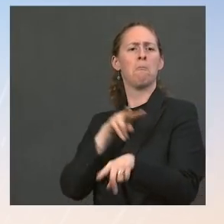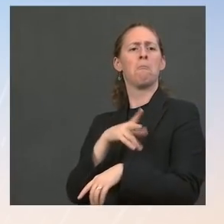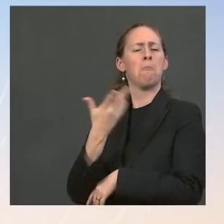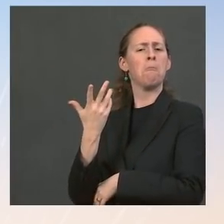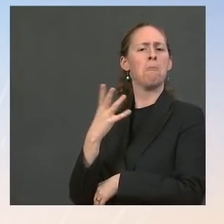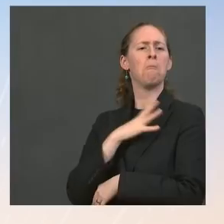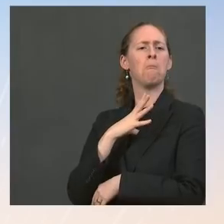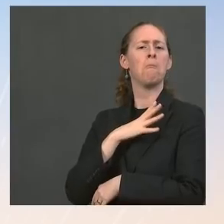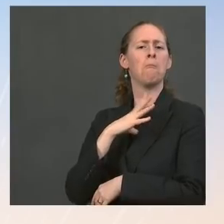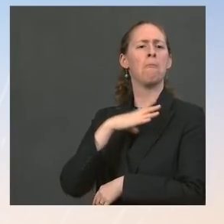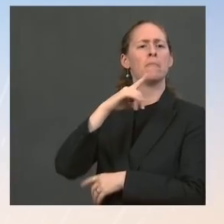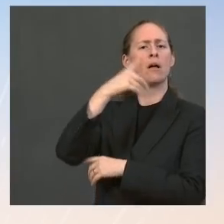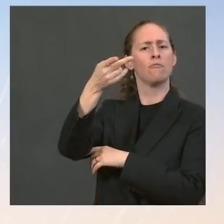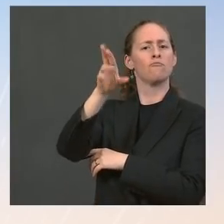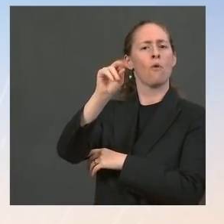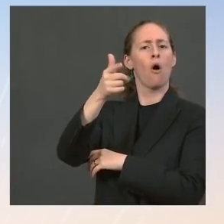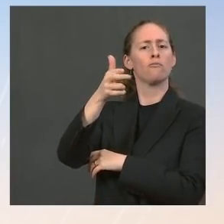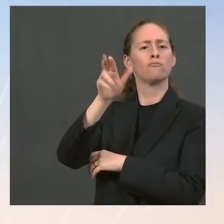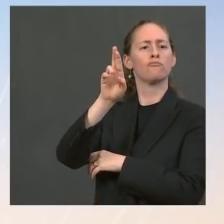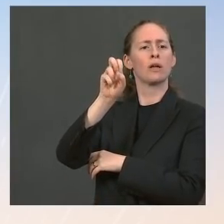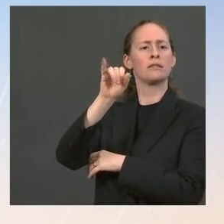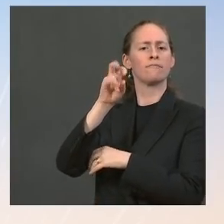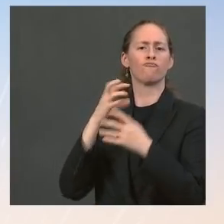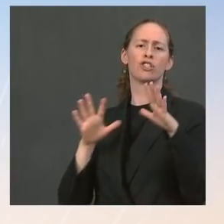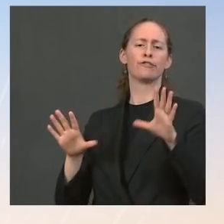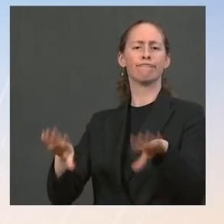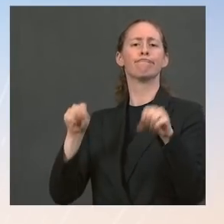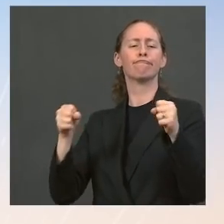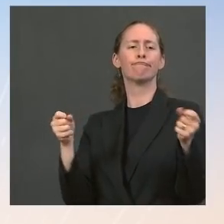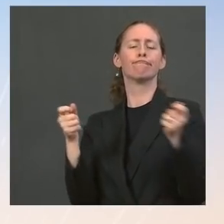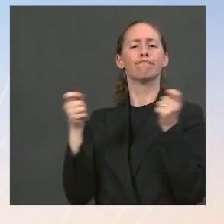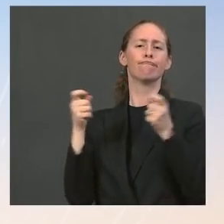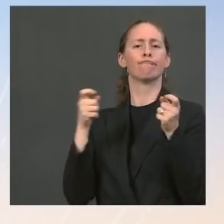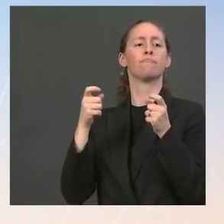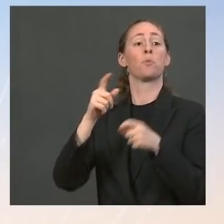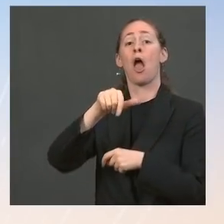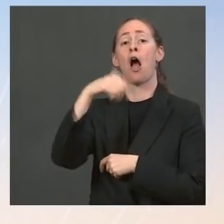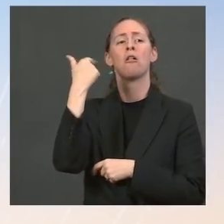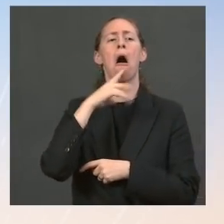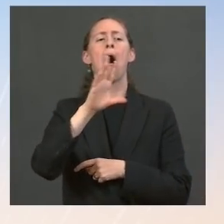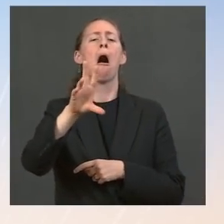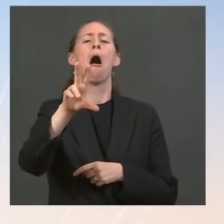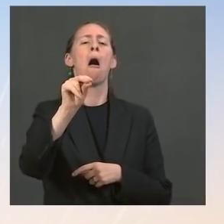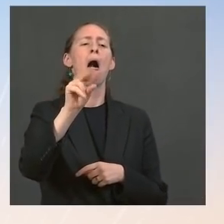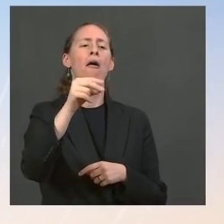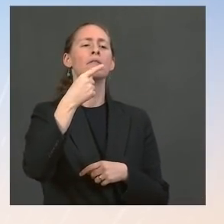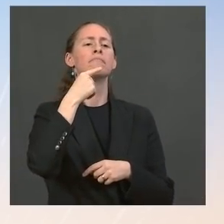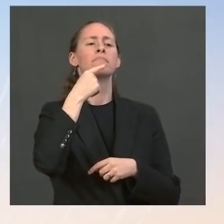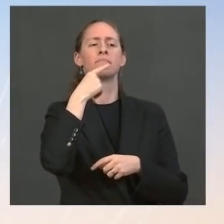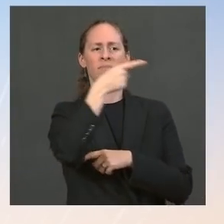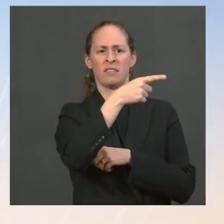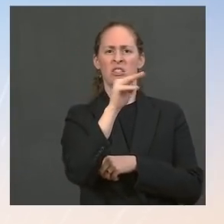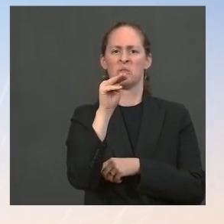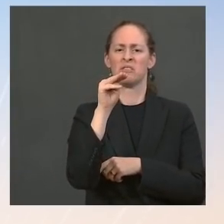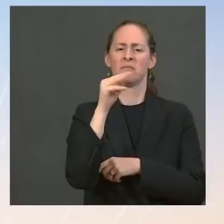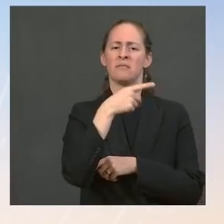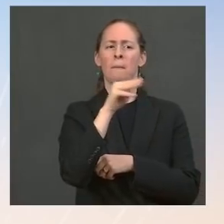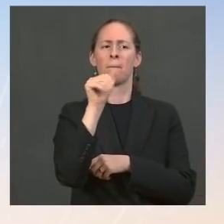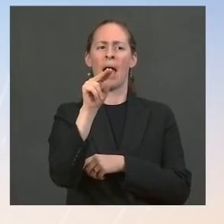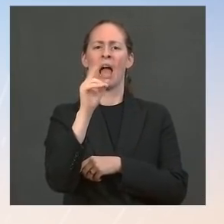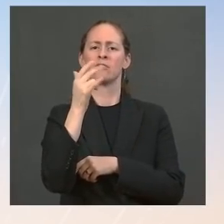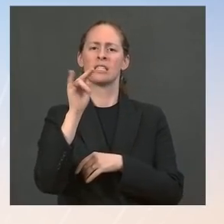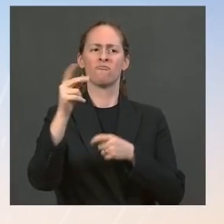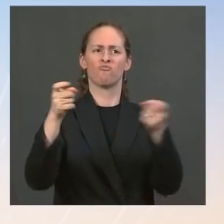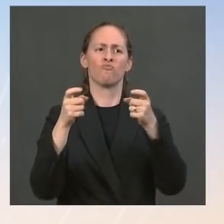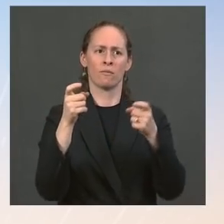running the show, they're banding together and making their demands. Other people are saying, looks like Joe Manchin is playing president. So who is in charge?